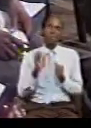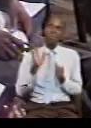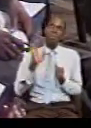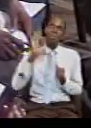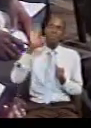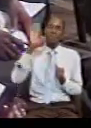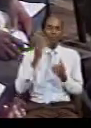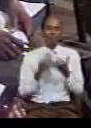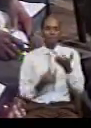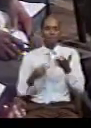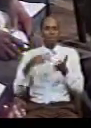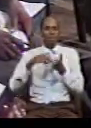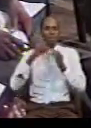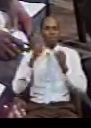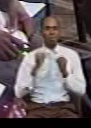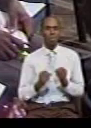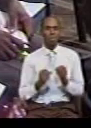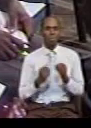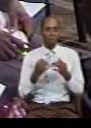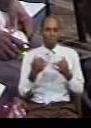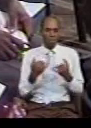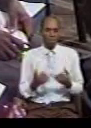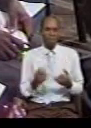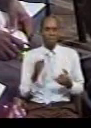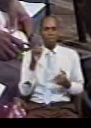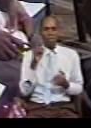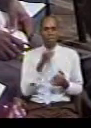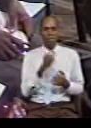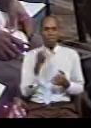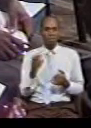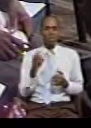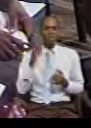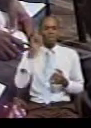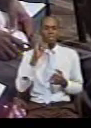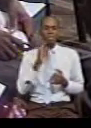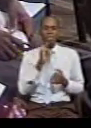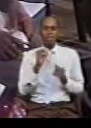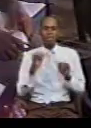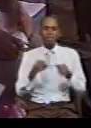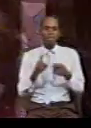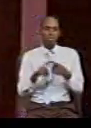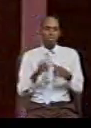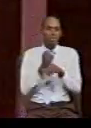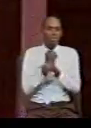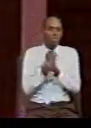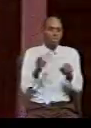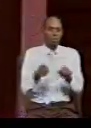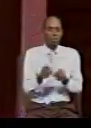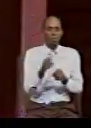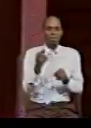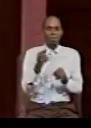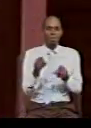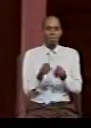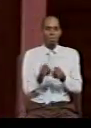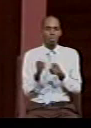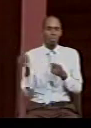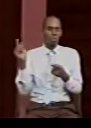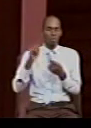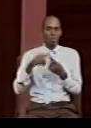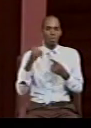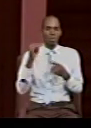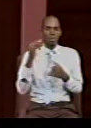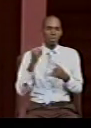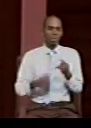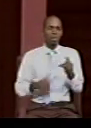Wherefore, is able also to save them to the uttermost